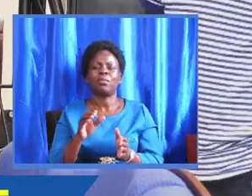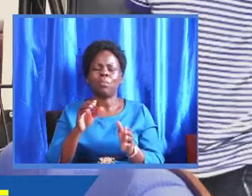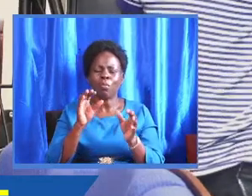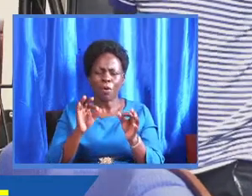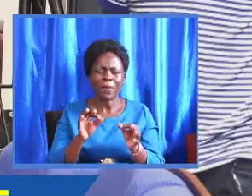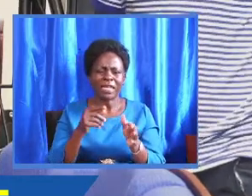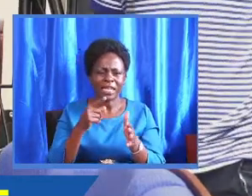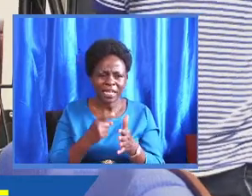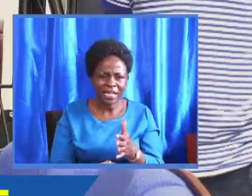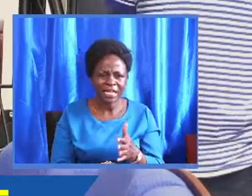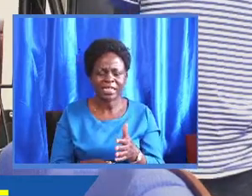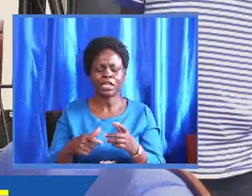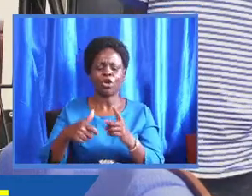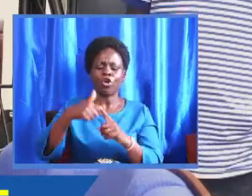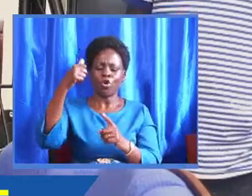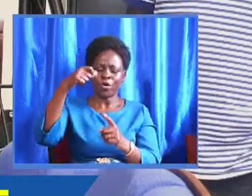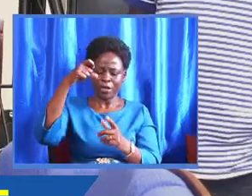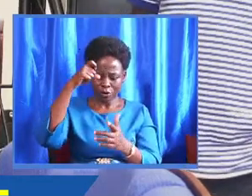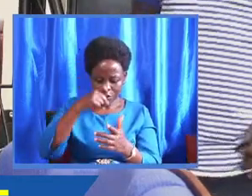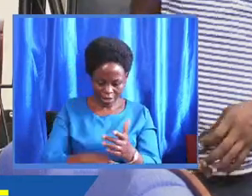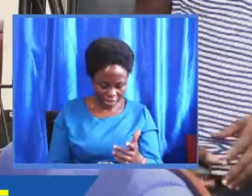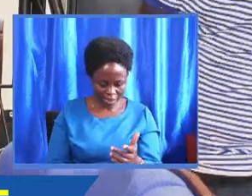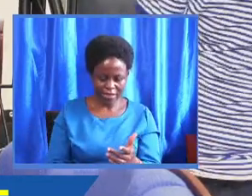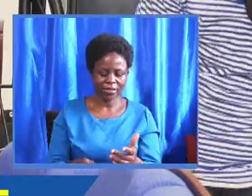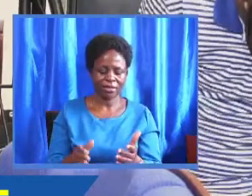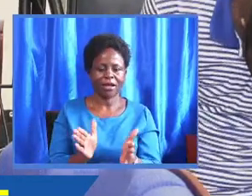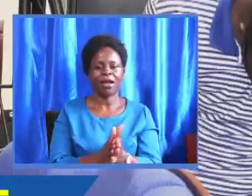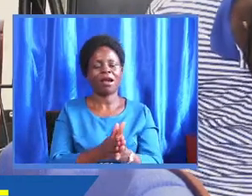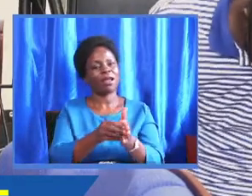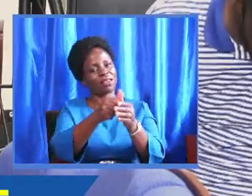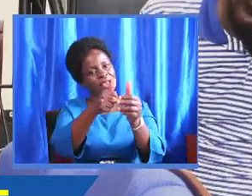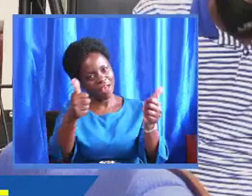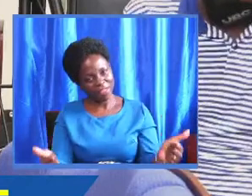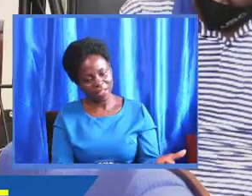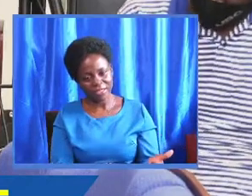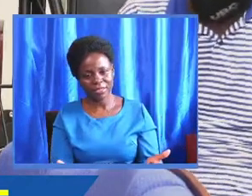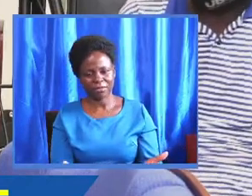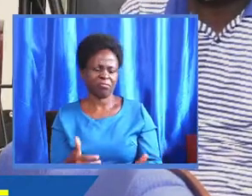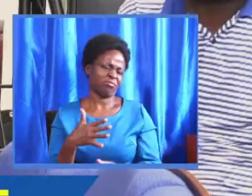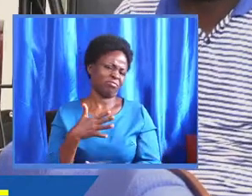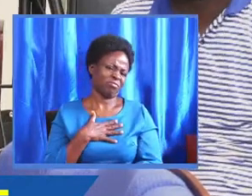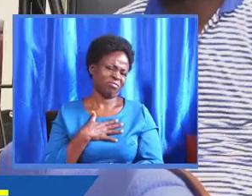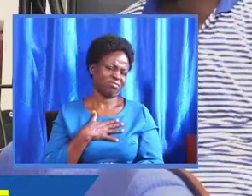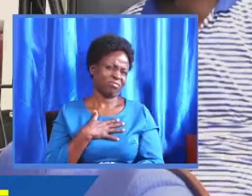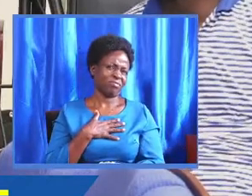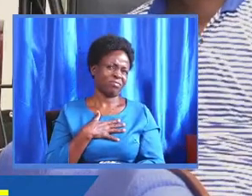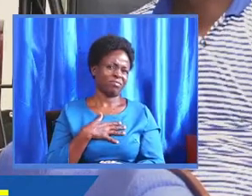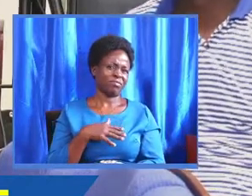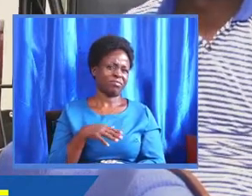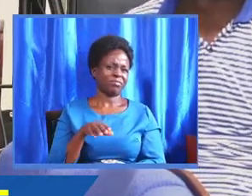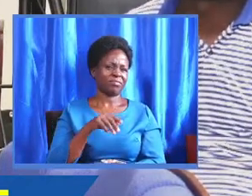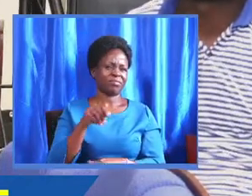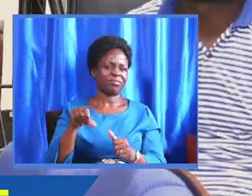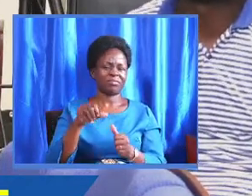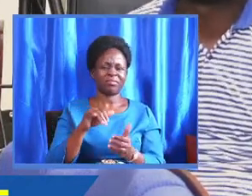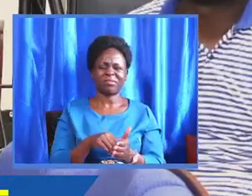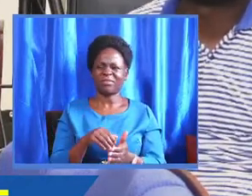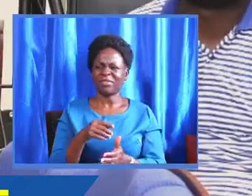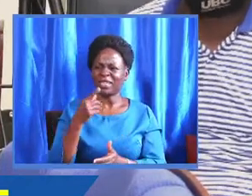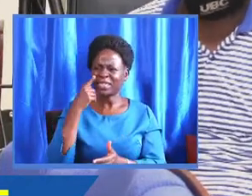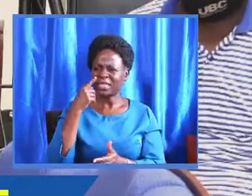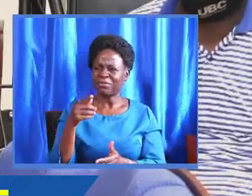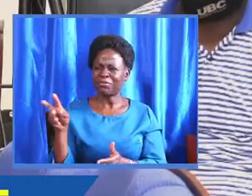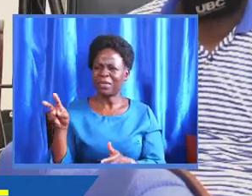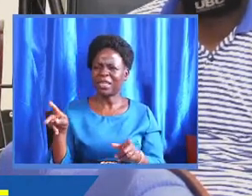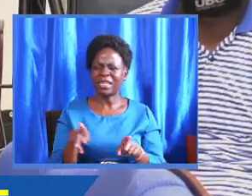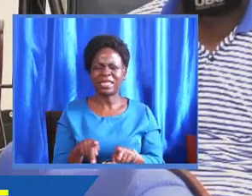tax, rental tax, and others. I need more elaboration about that. They seem to be the